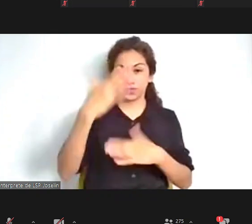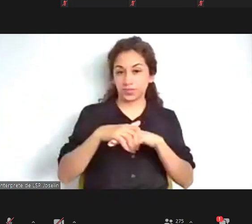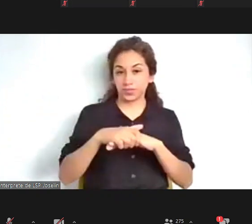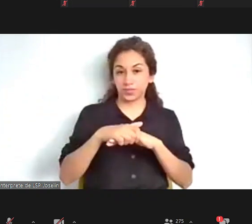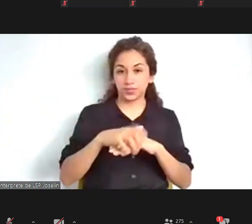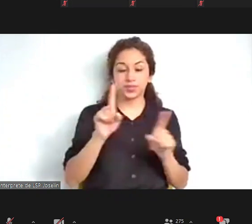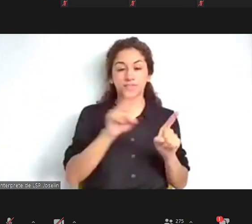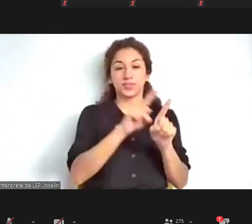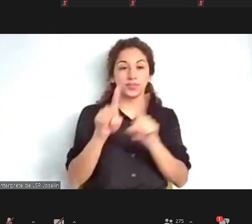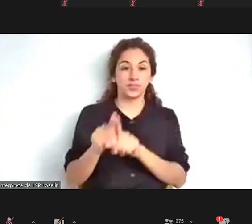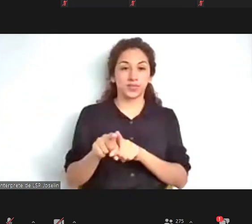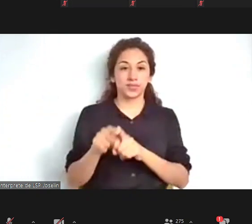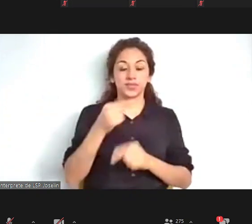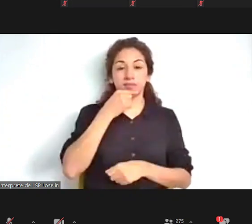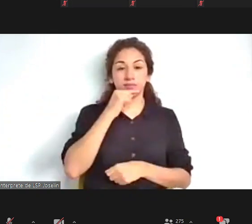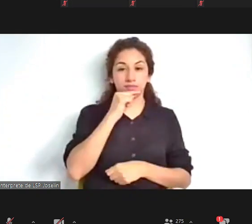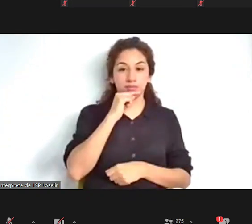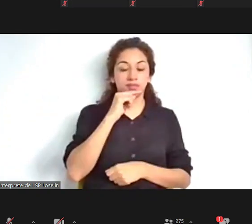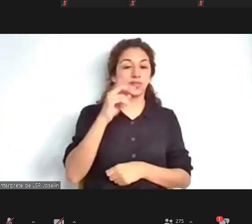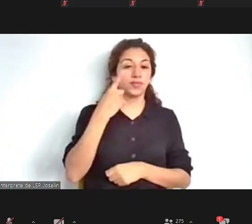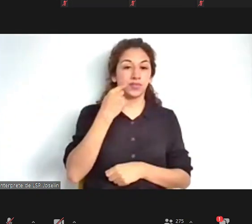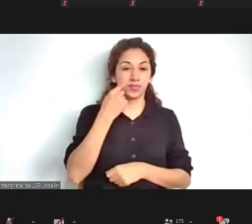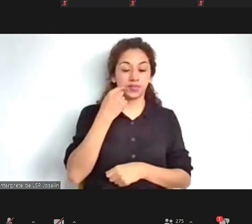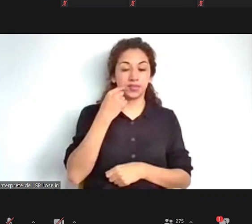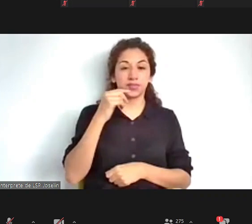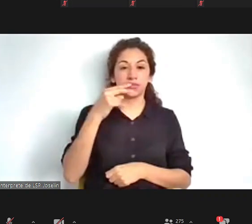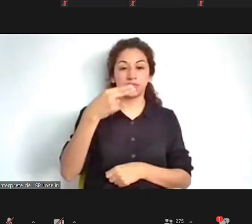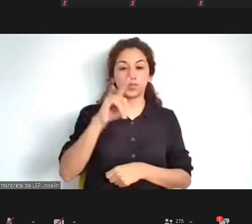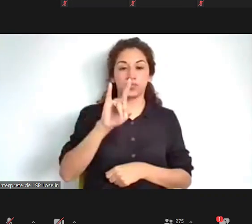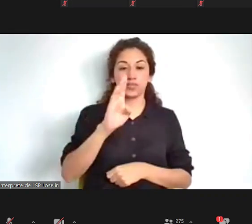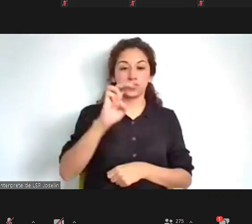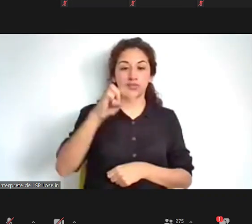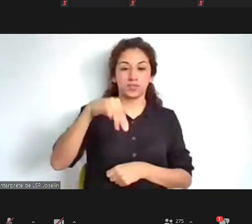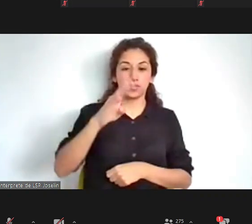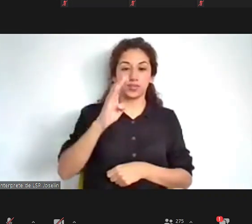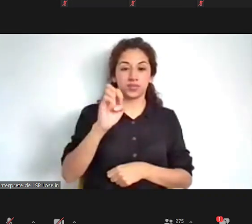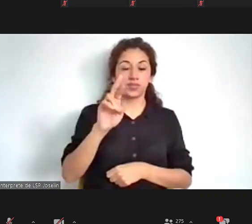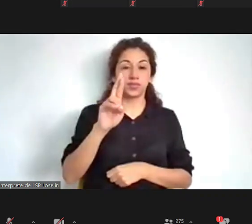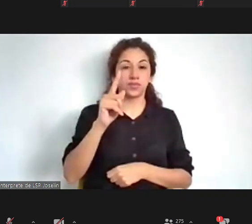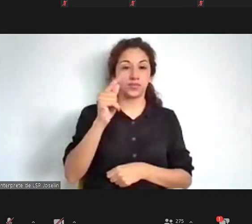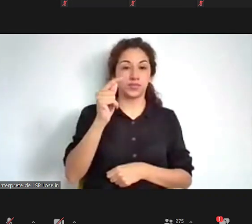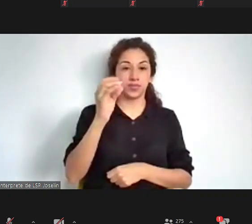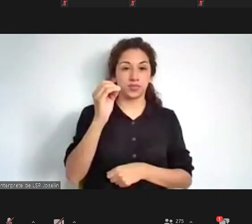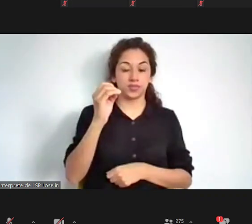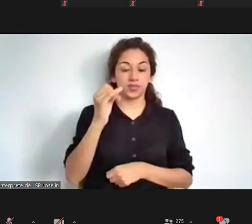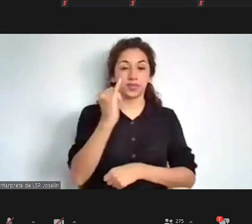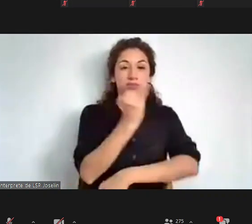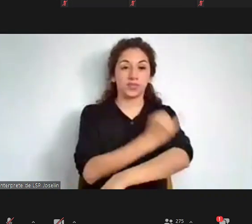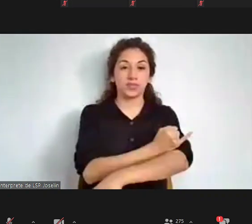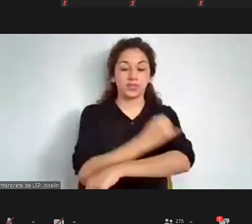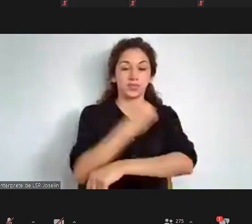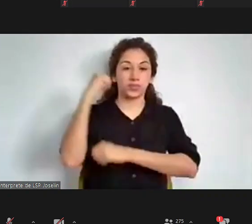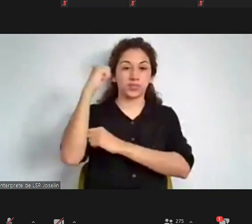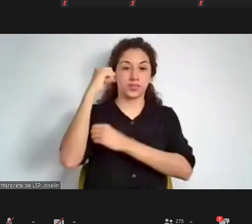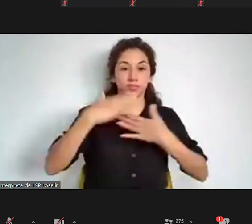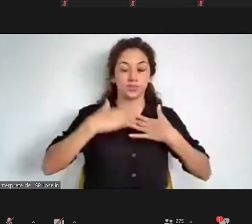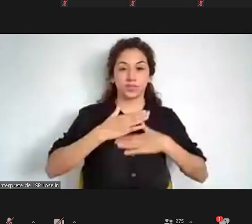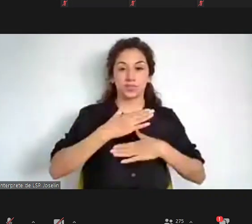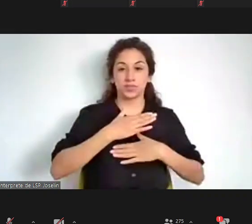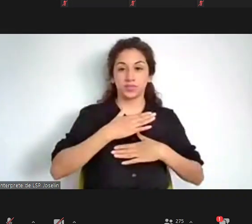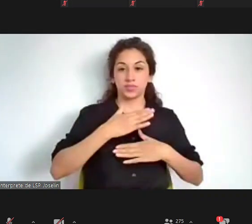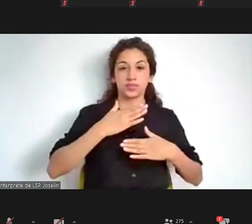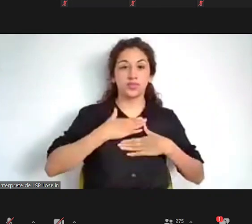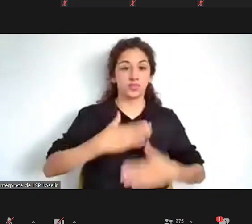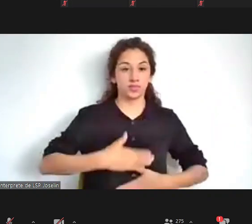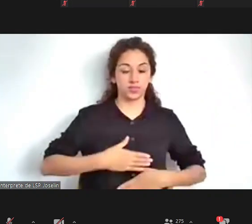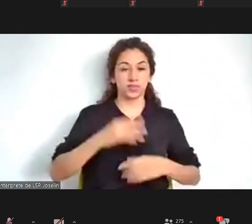have we would like to welcome her we also have converto cantu rivera the executive director of the institute of human